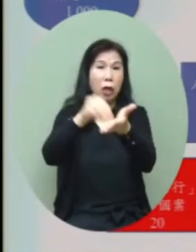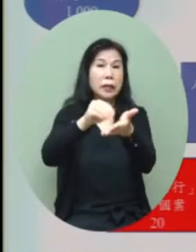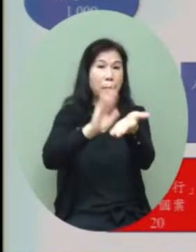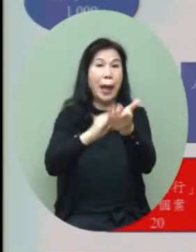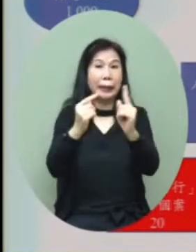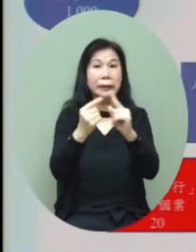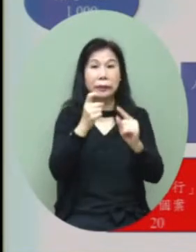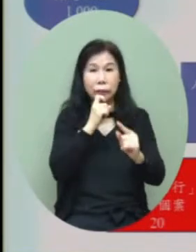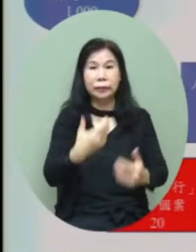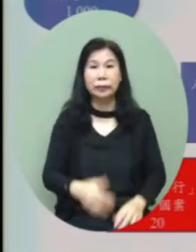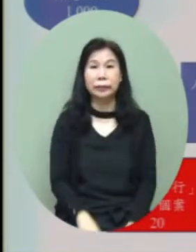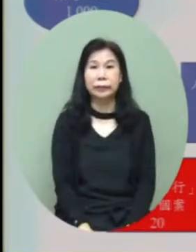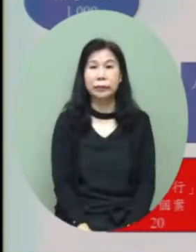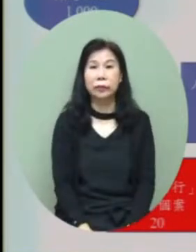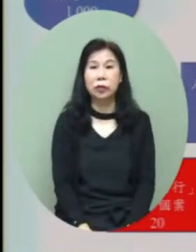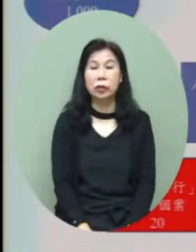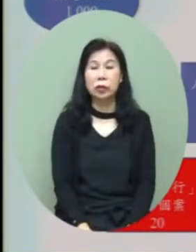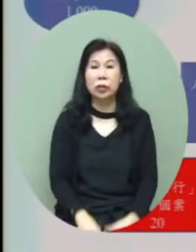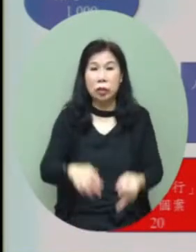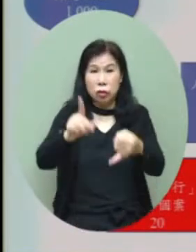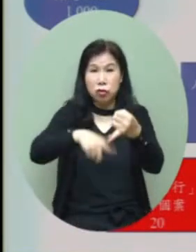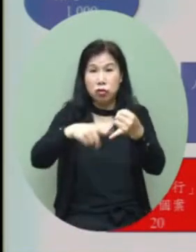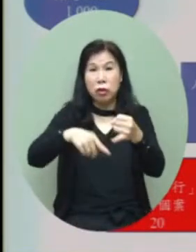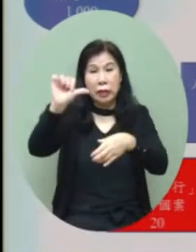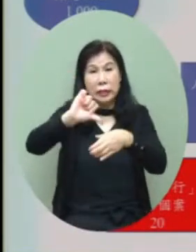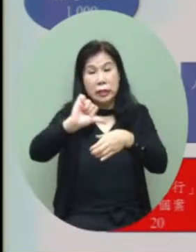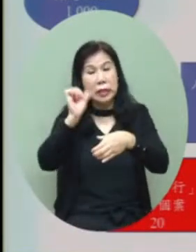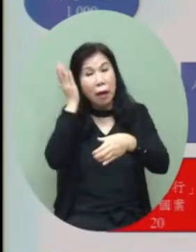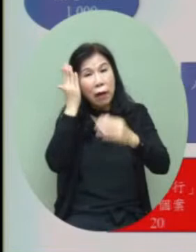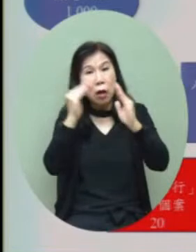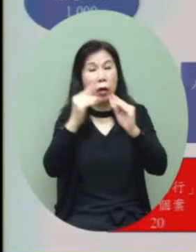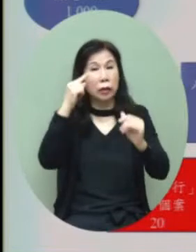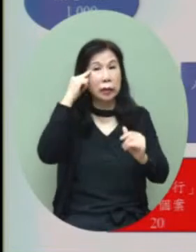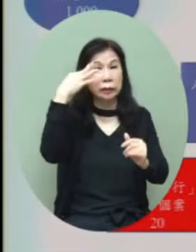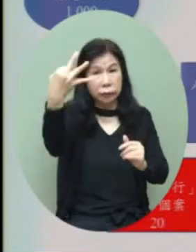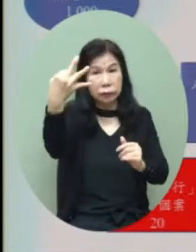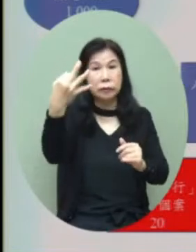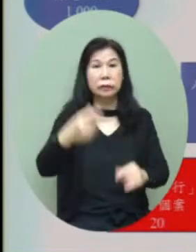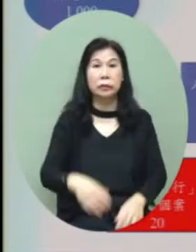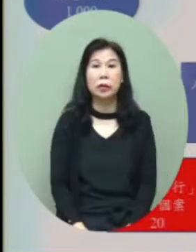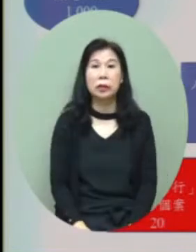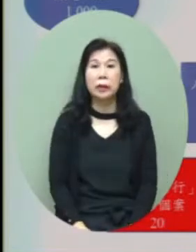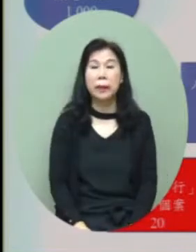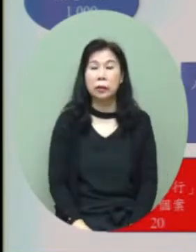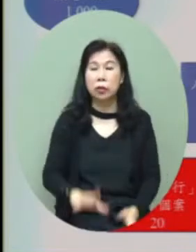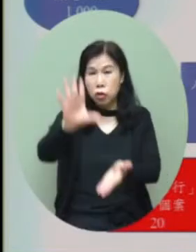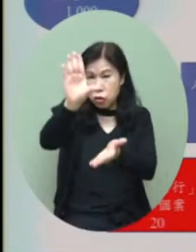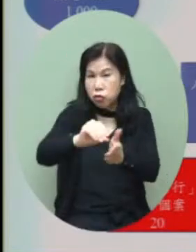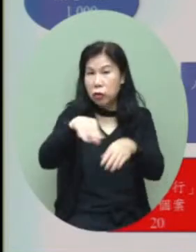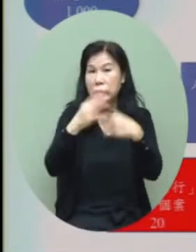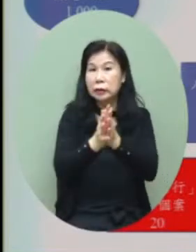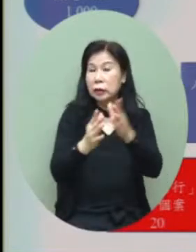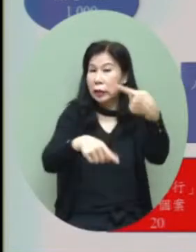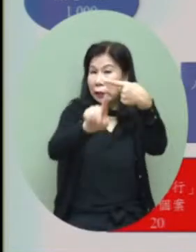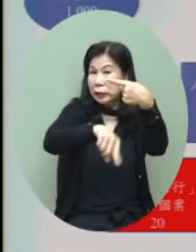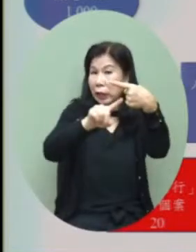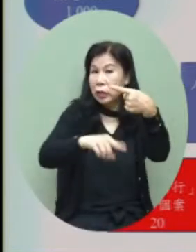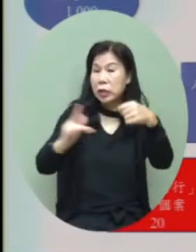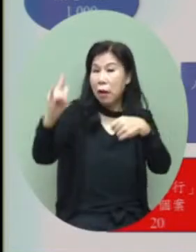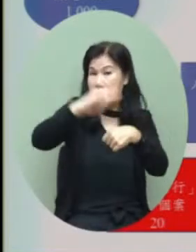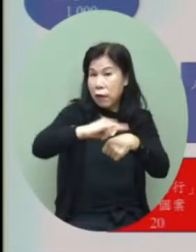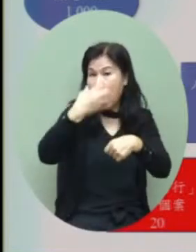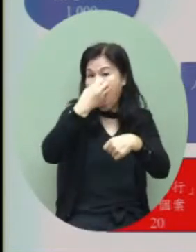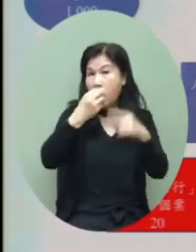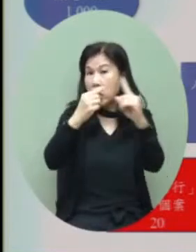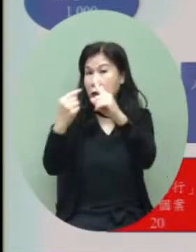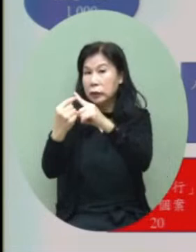We identified another 12 cases on the third day when these arrivals are at quarantine hotels. That